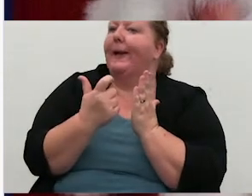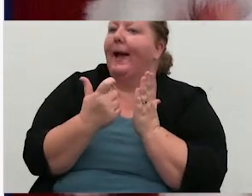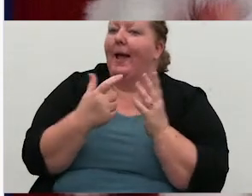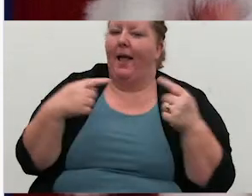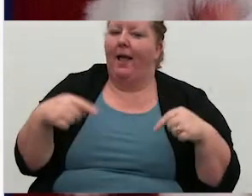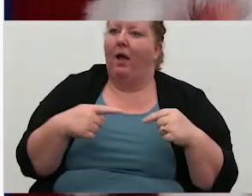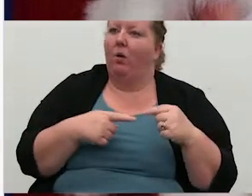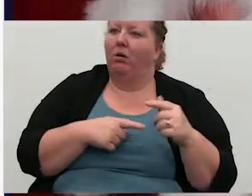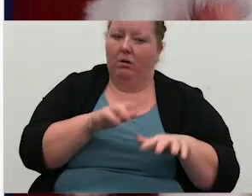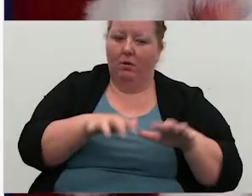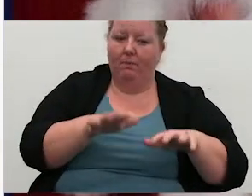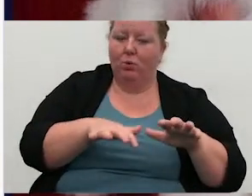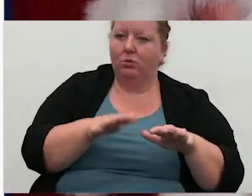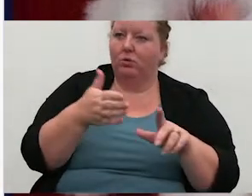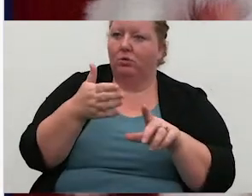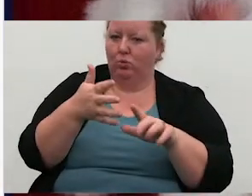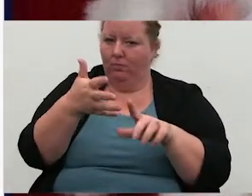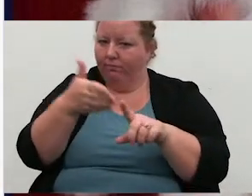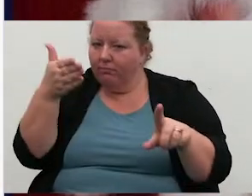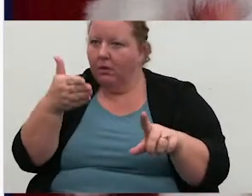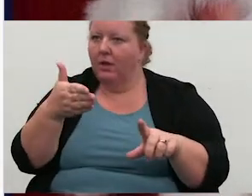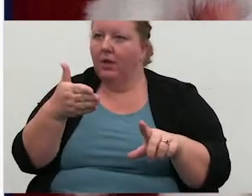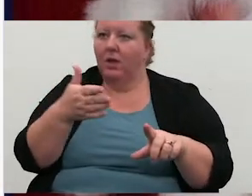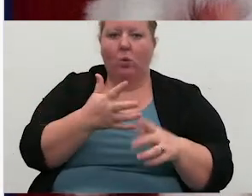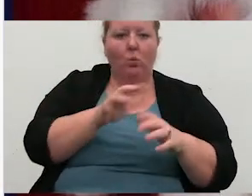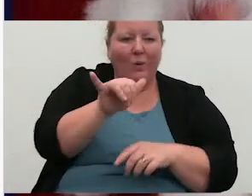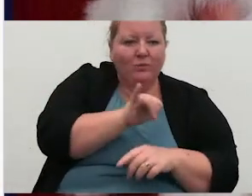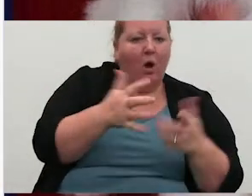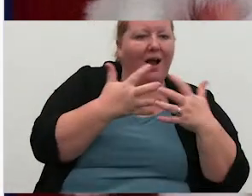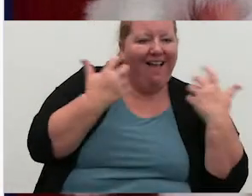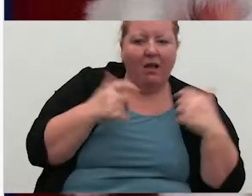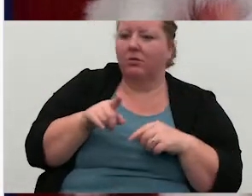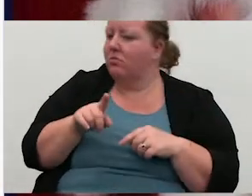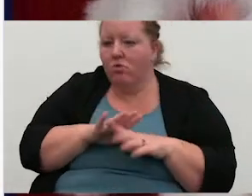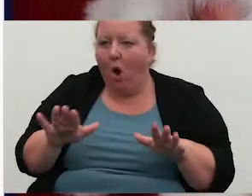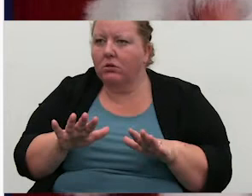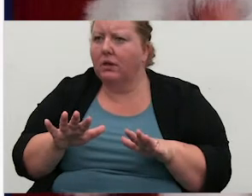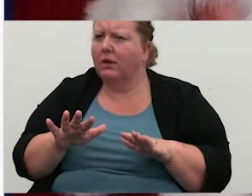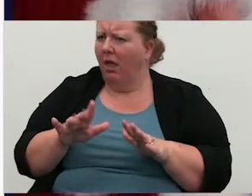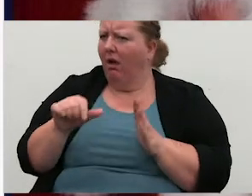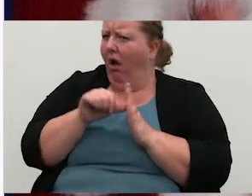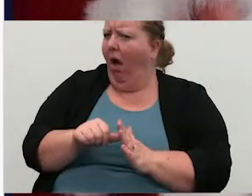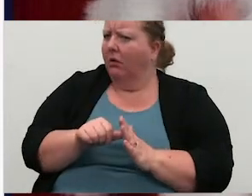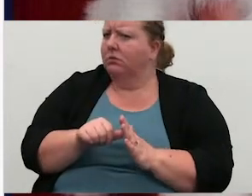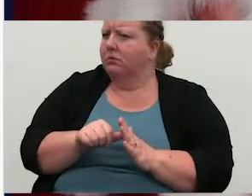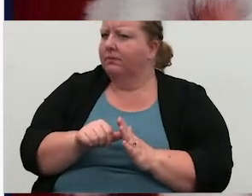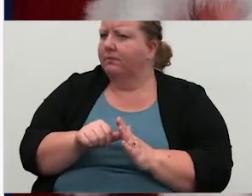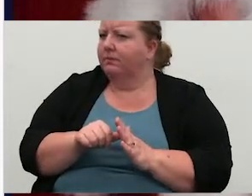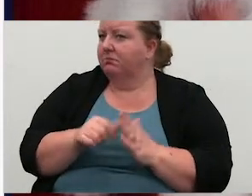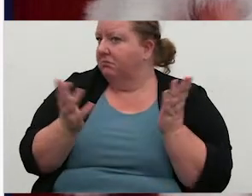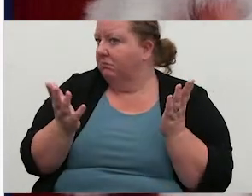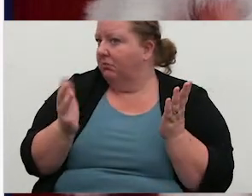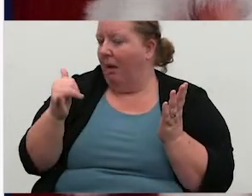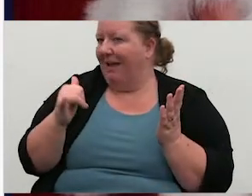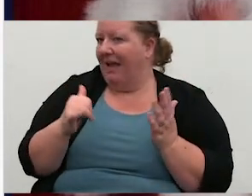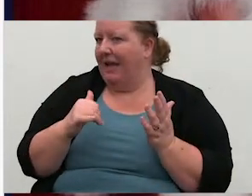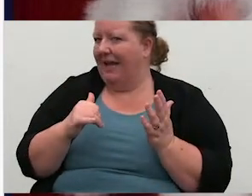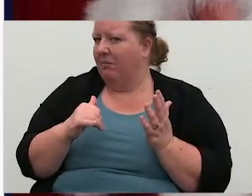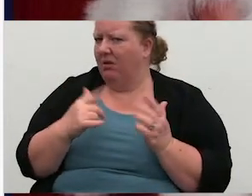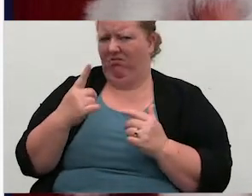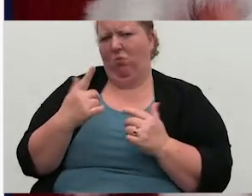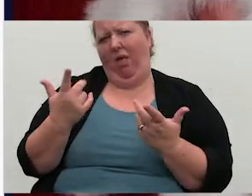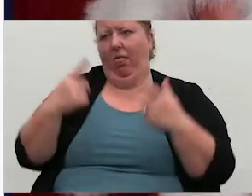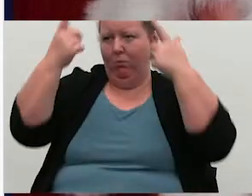to tell a cat from another cat every time reliably, that would be quite hard, wouldn't it? Because you might say, oh, it's got